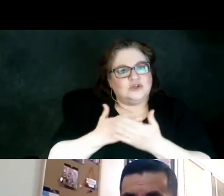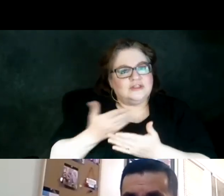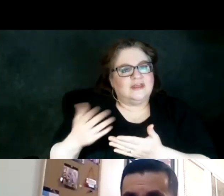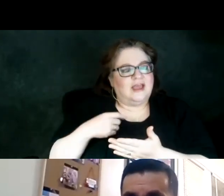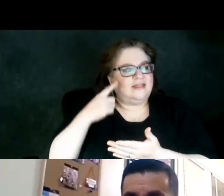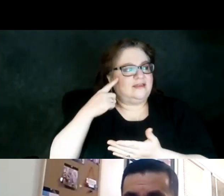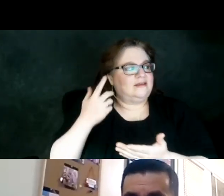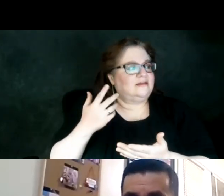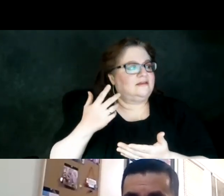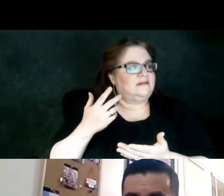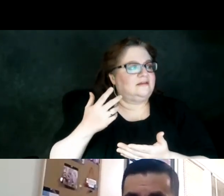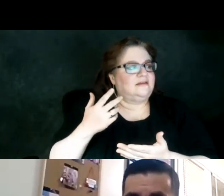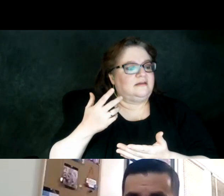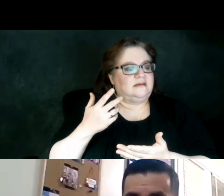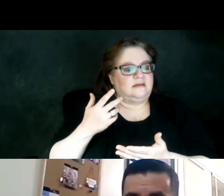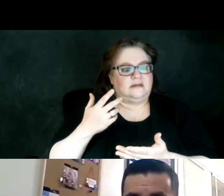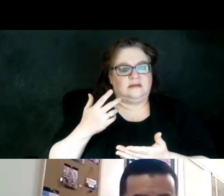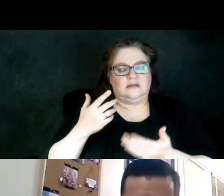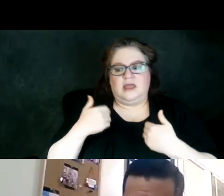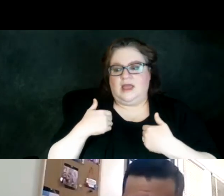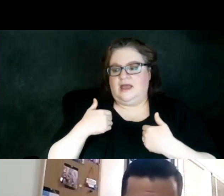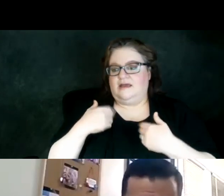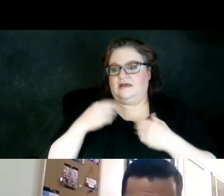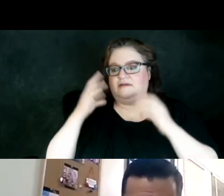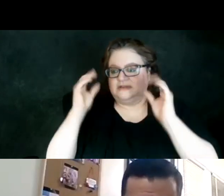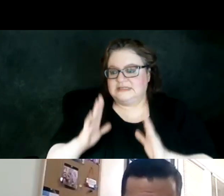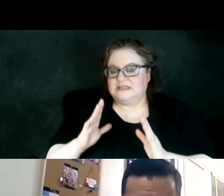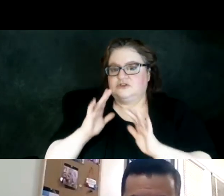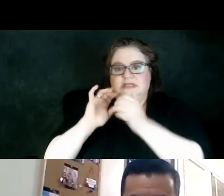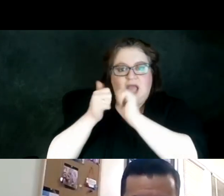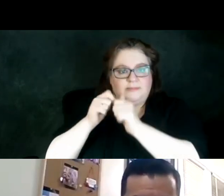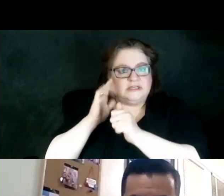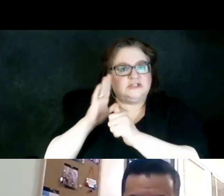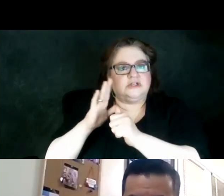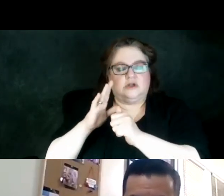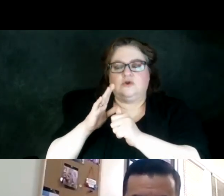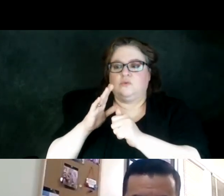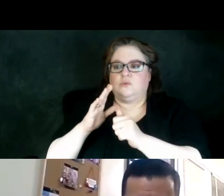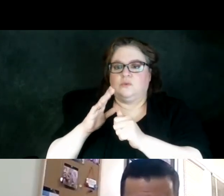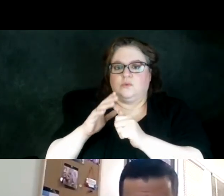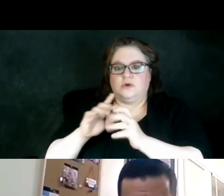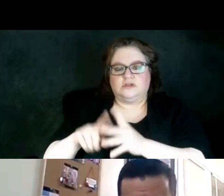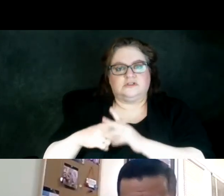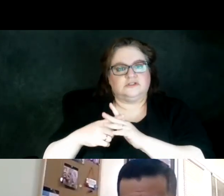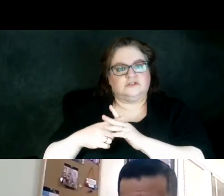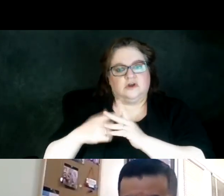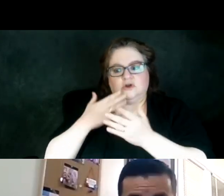that teachers, competition is going to foster good dialogue. It's going to